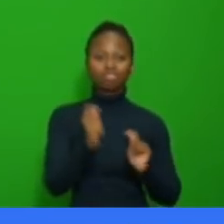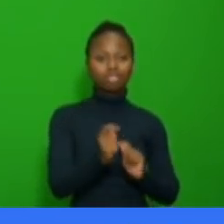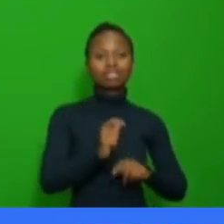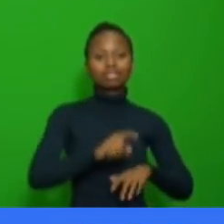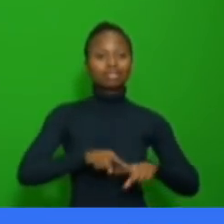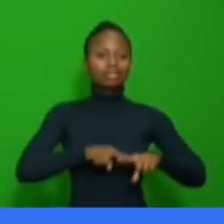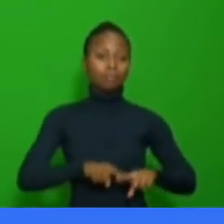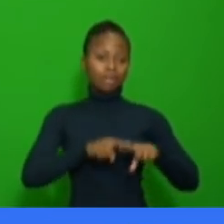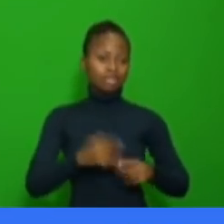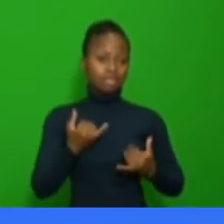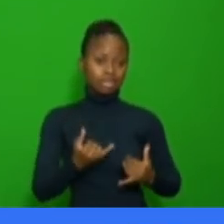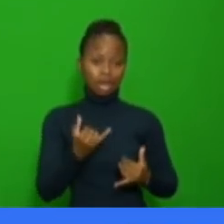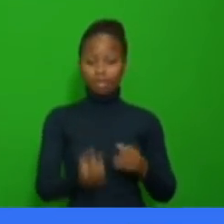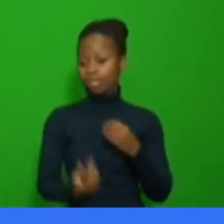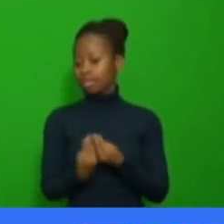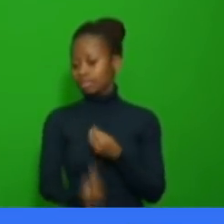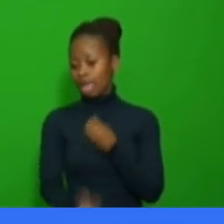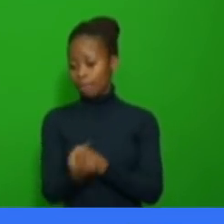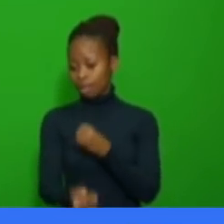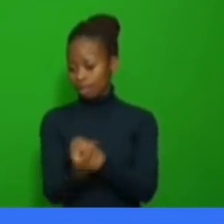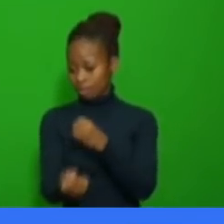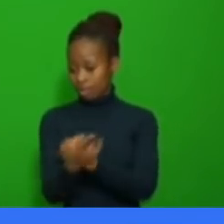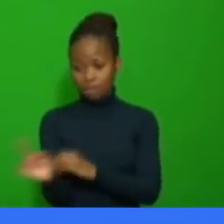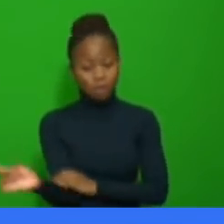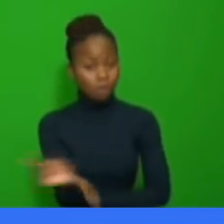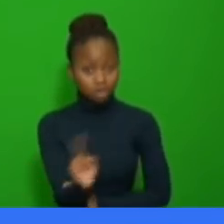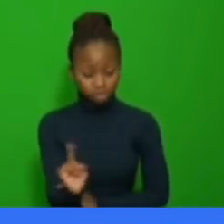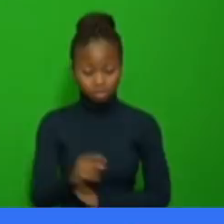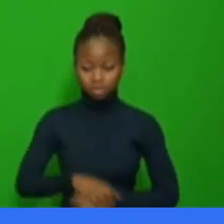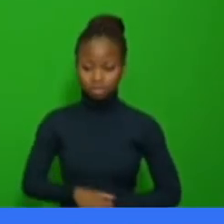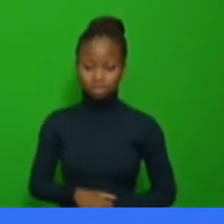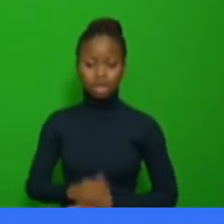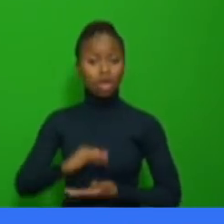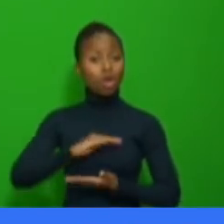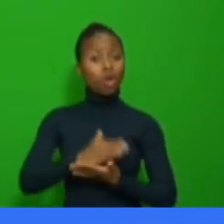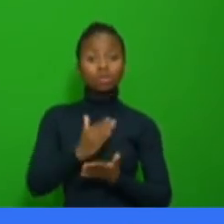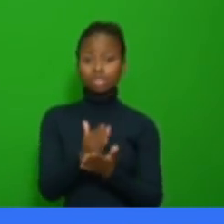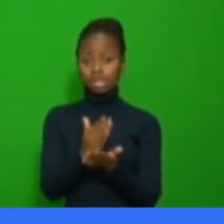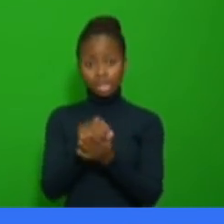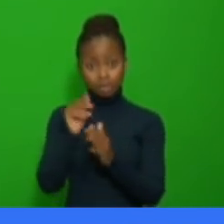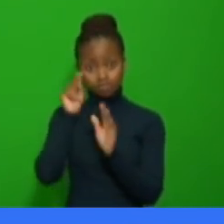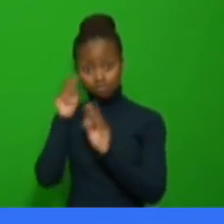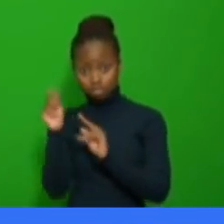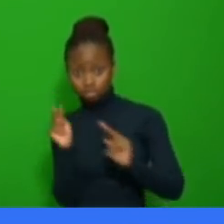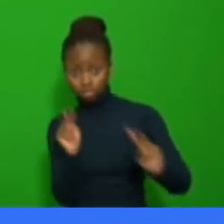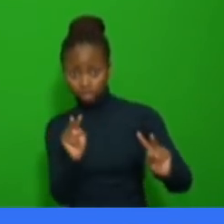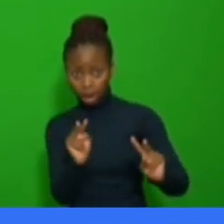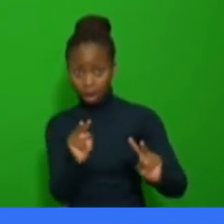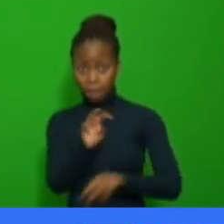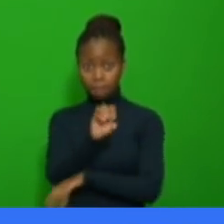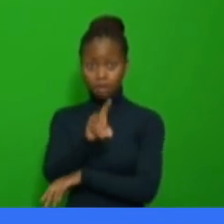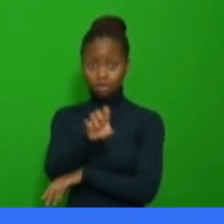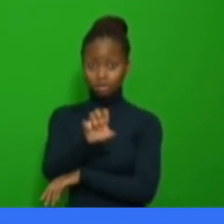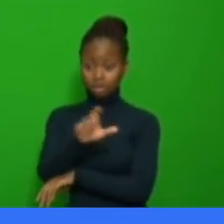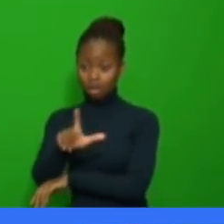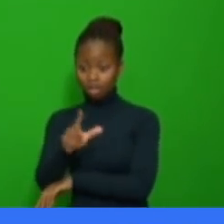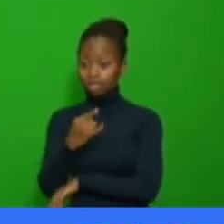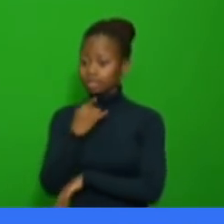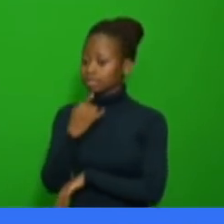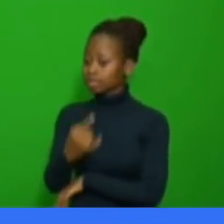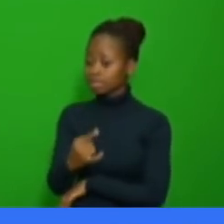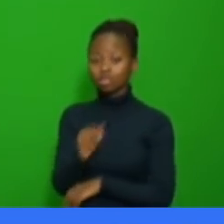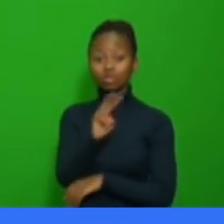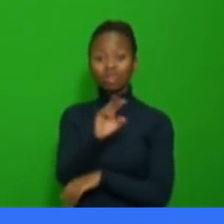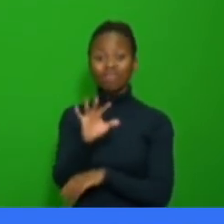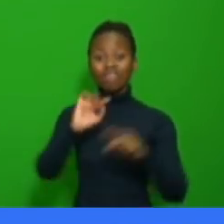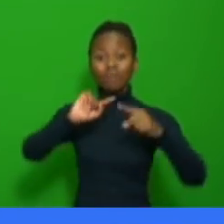implied path of policy rates generated by the quarterly projection model is for 1 cut of